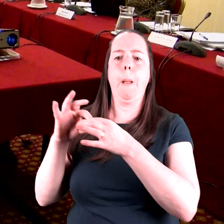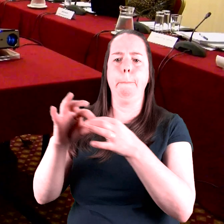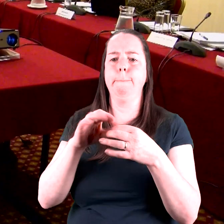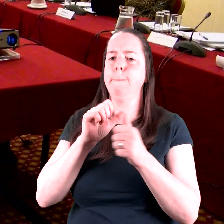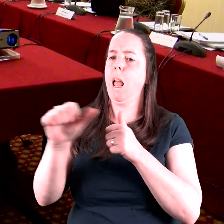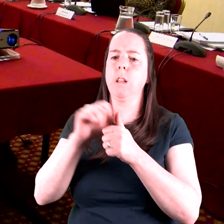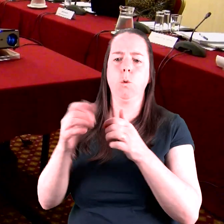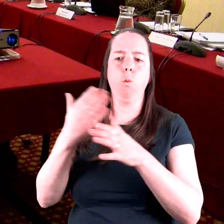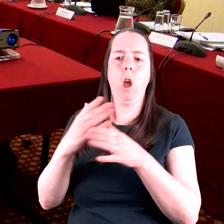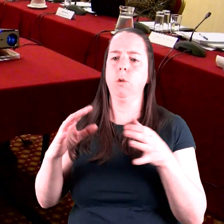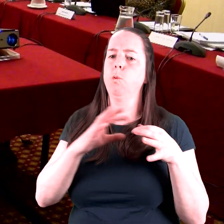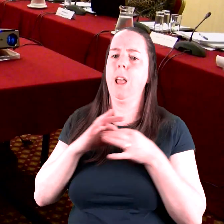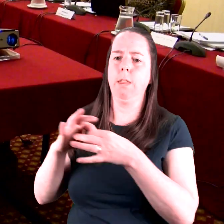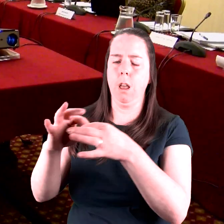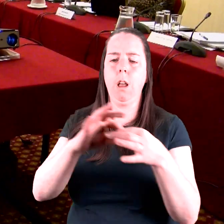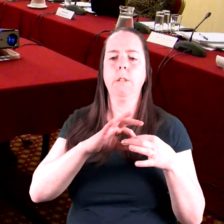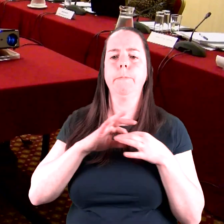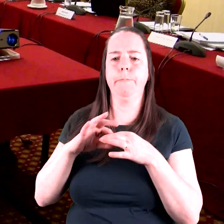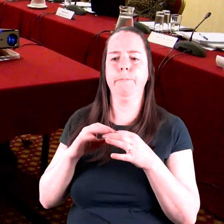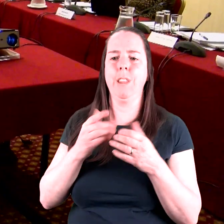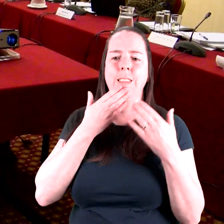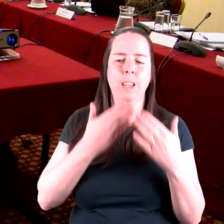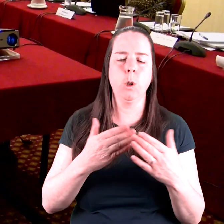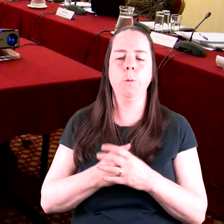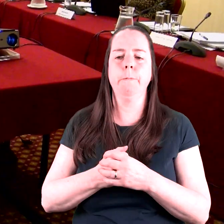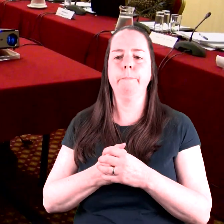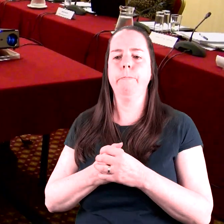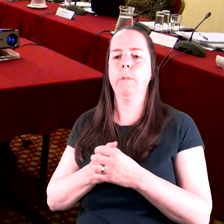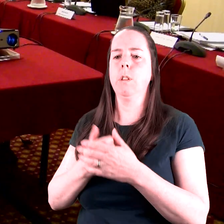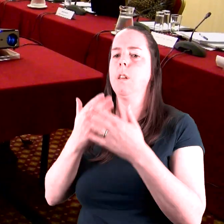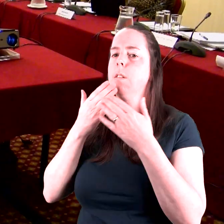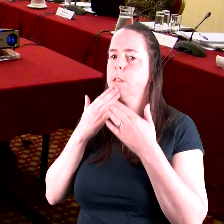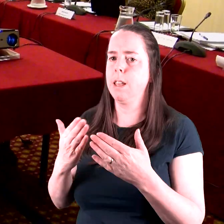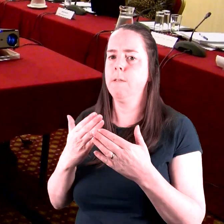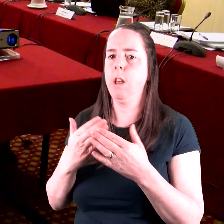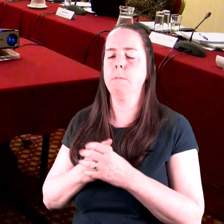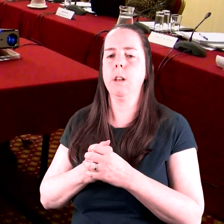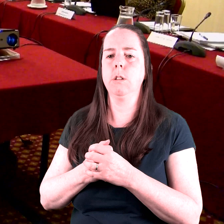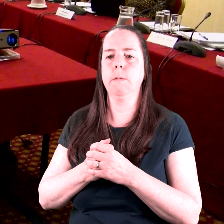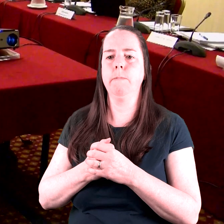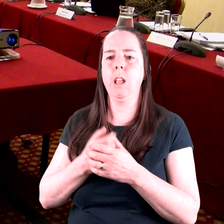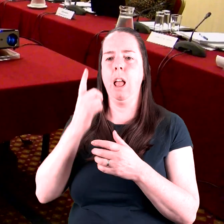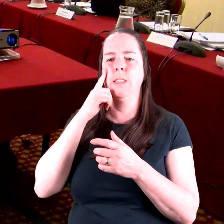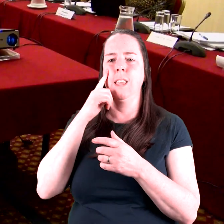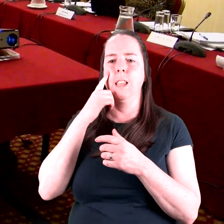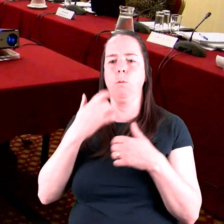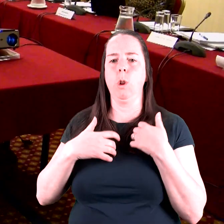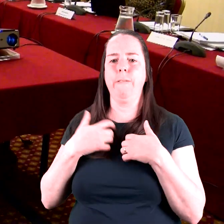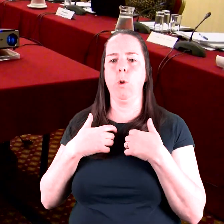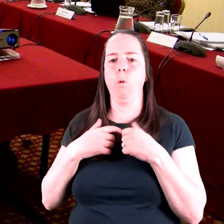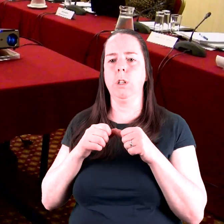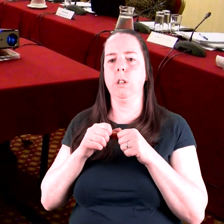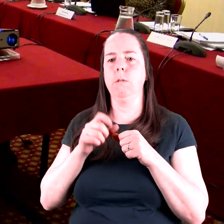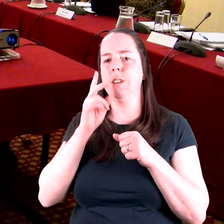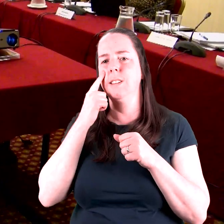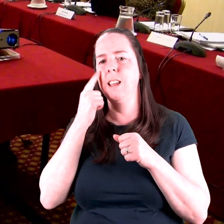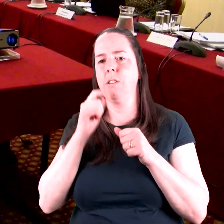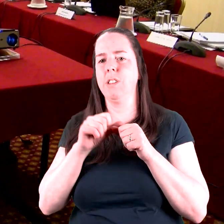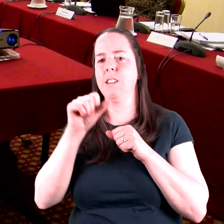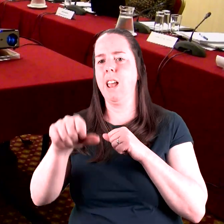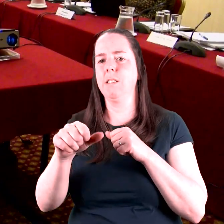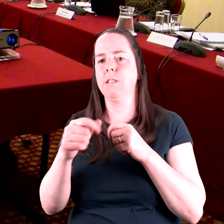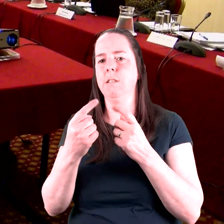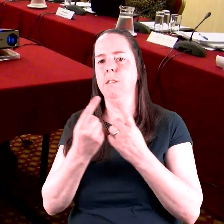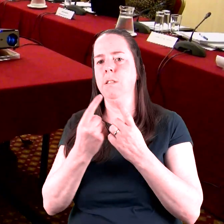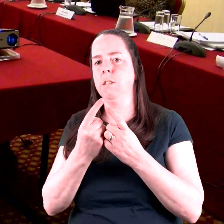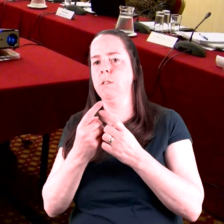up. Much better to work together. Thank you very much. So thank you very much. I think we look forward to seeing the next